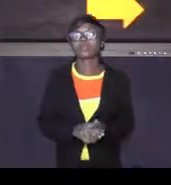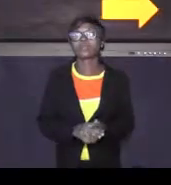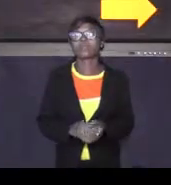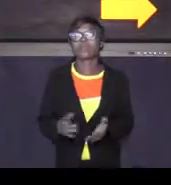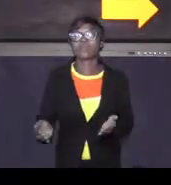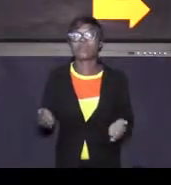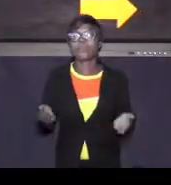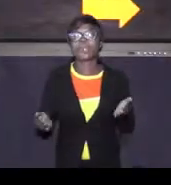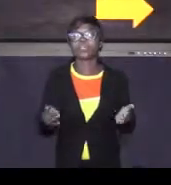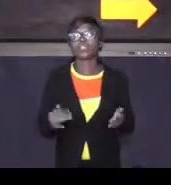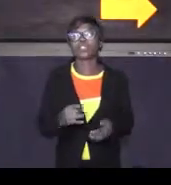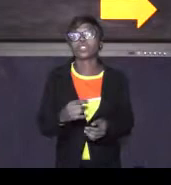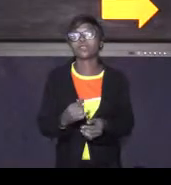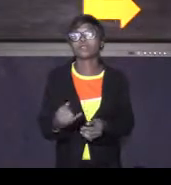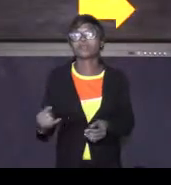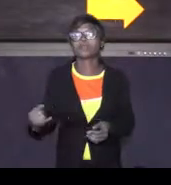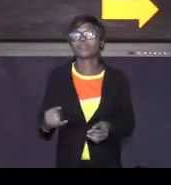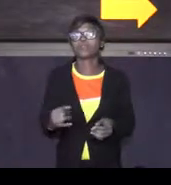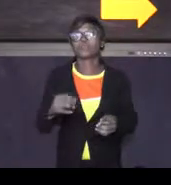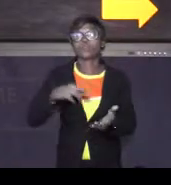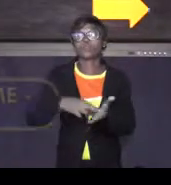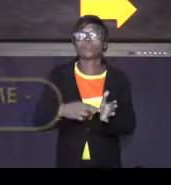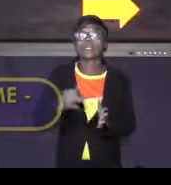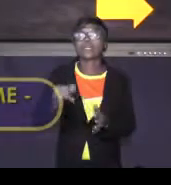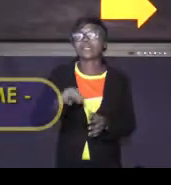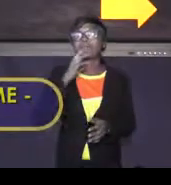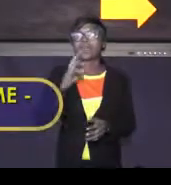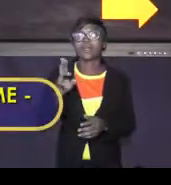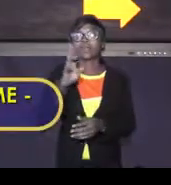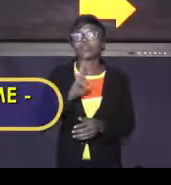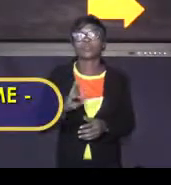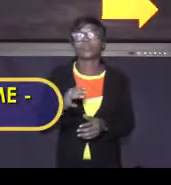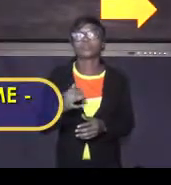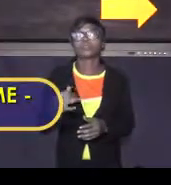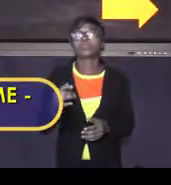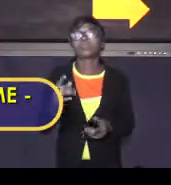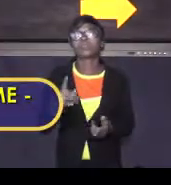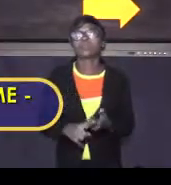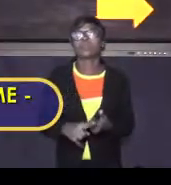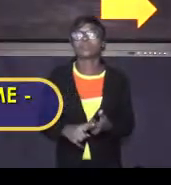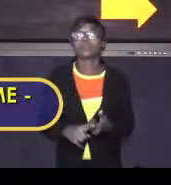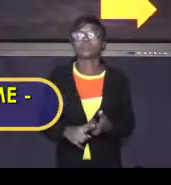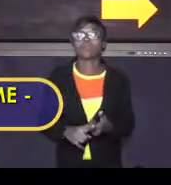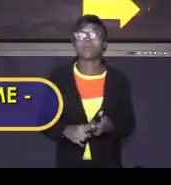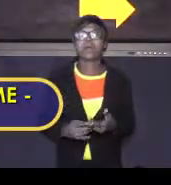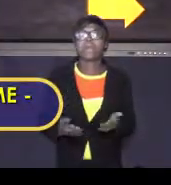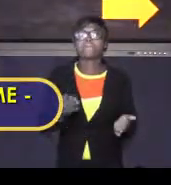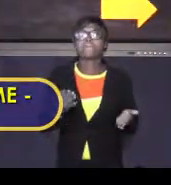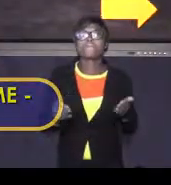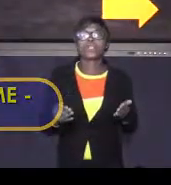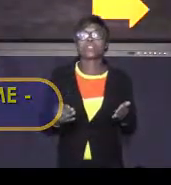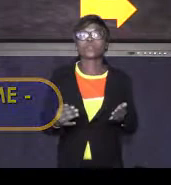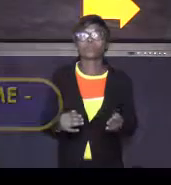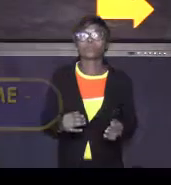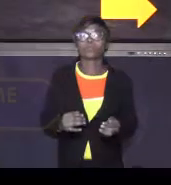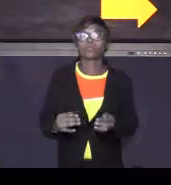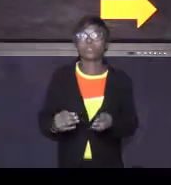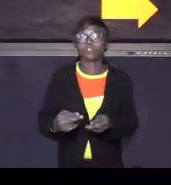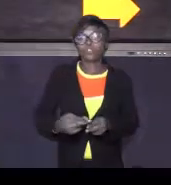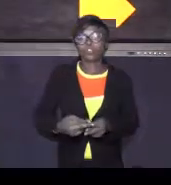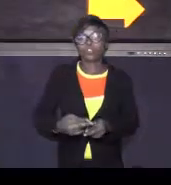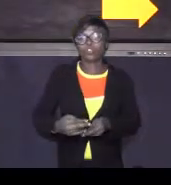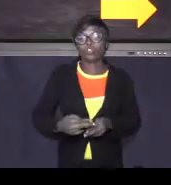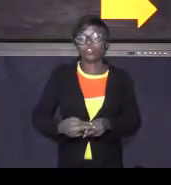of cutting tools. Measuring tools now. Measuring tools are used for measuring distance, measuring